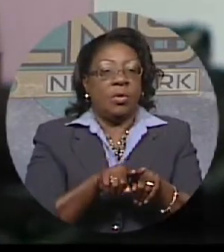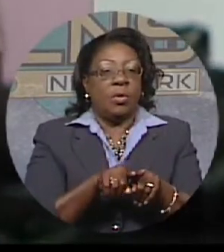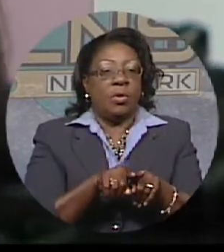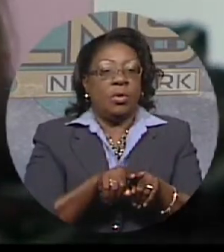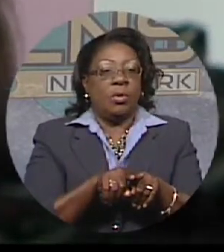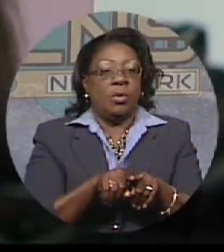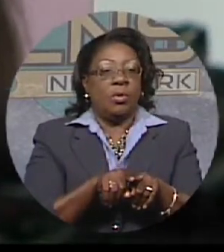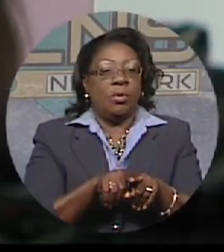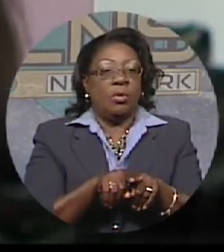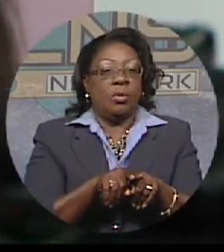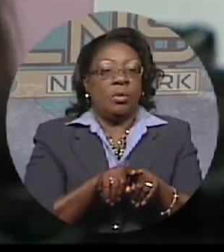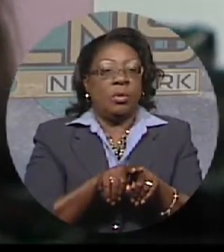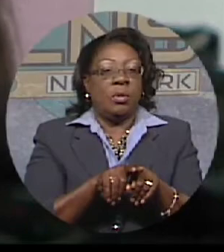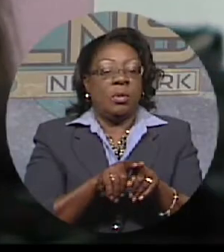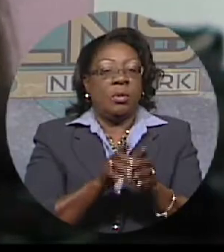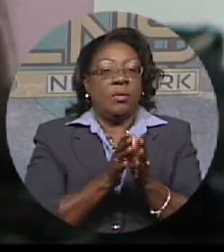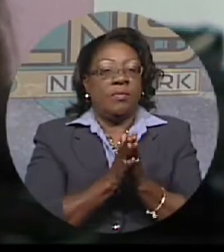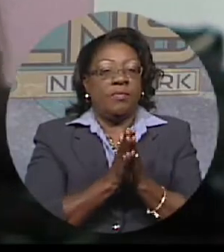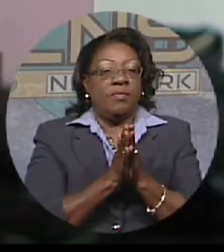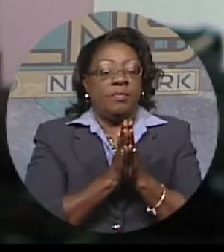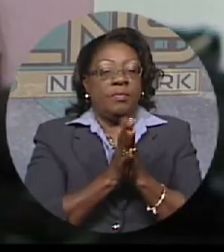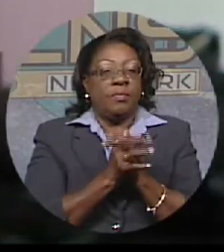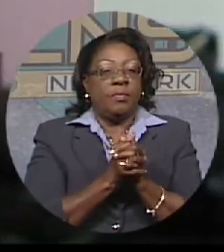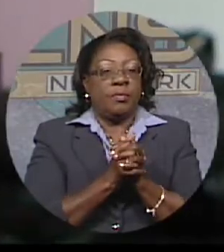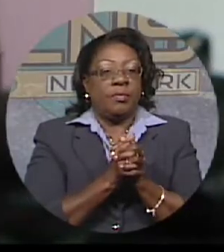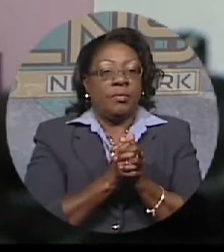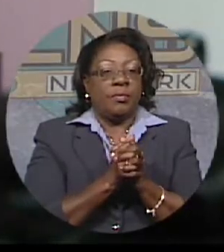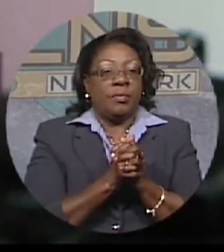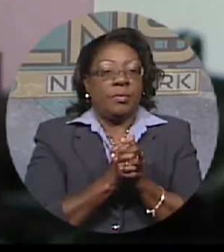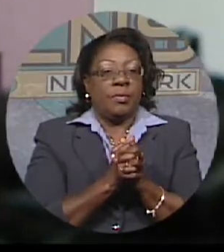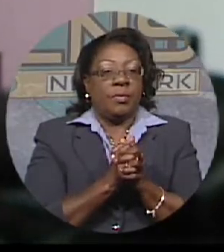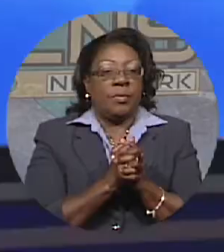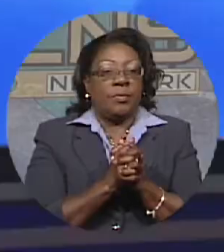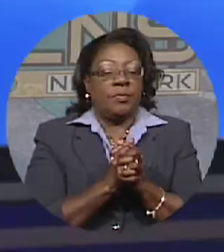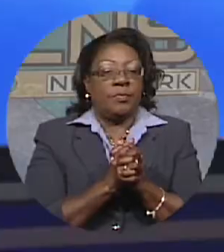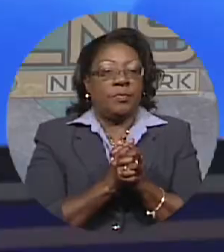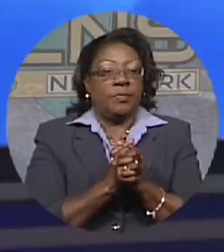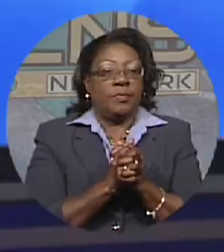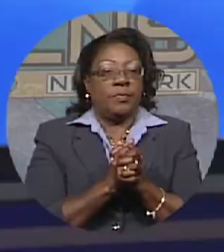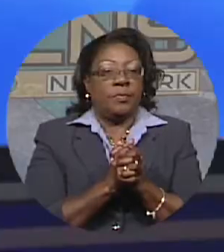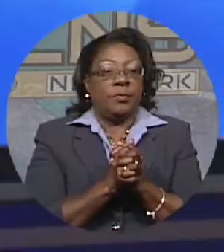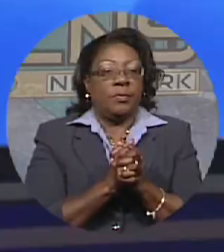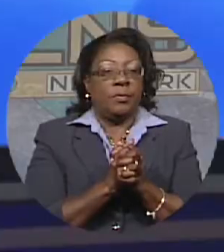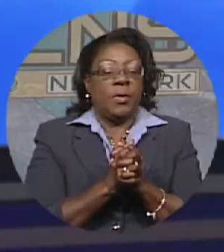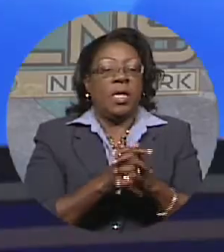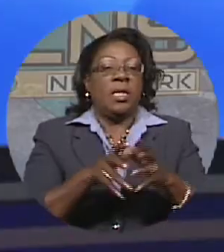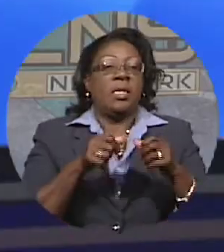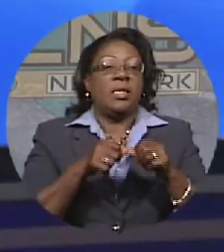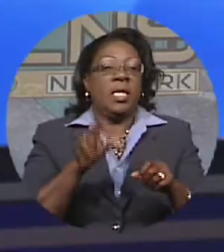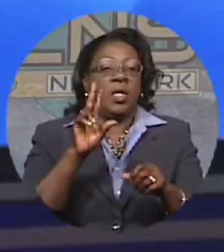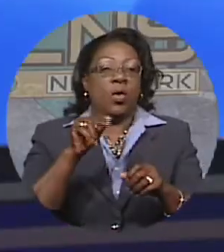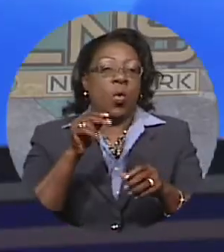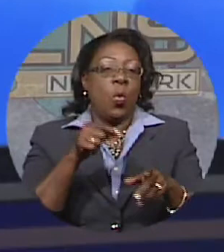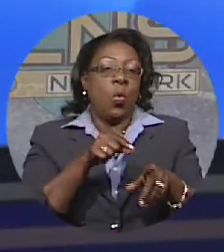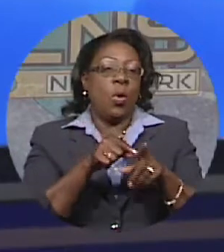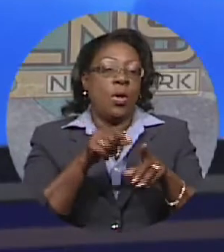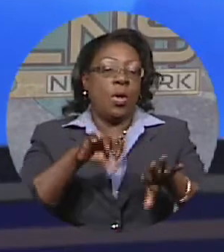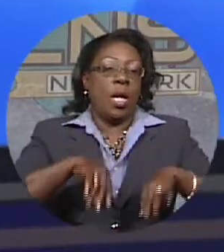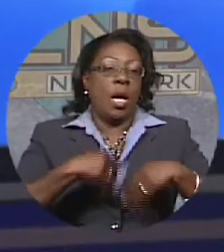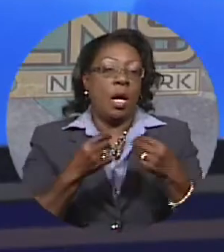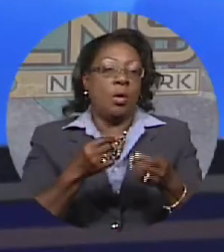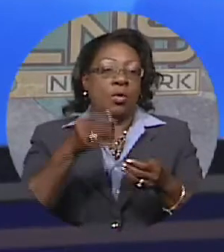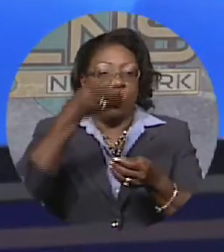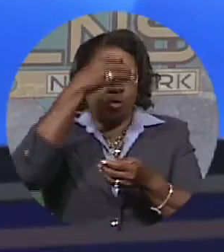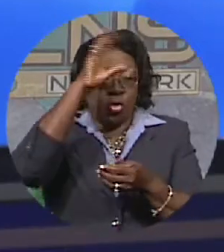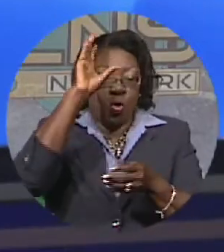anticipated that they would be doing all of these development constructions on behalf of the government. There's still no word on those Cuban detainees who